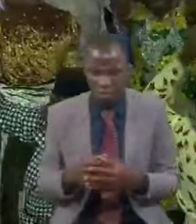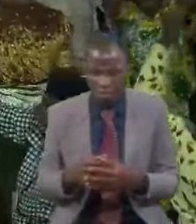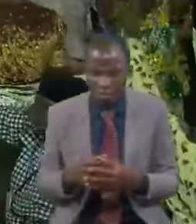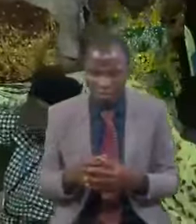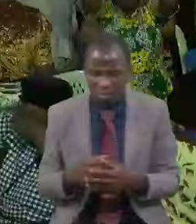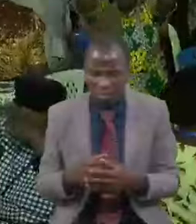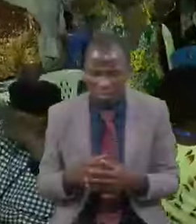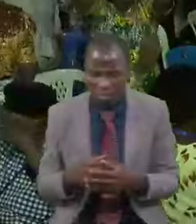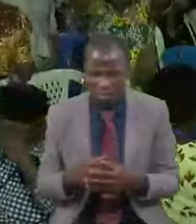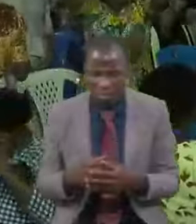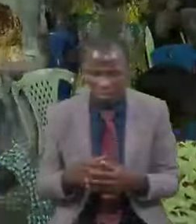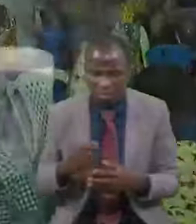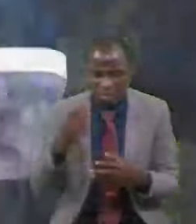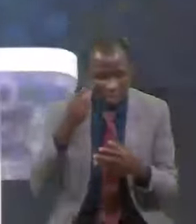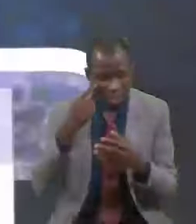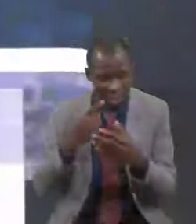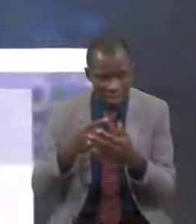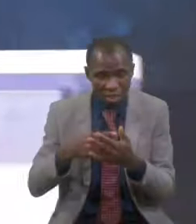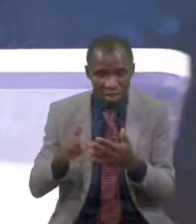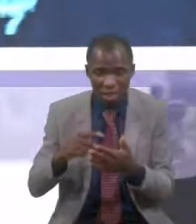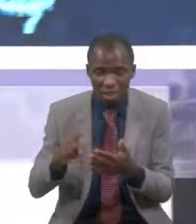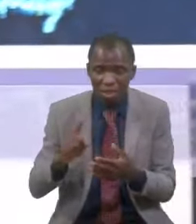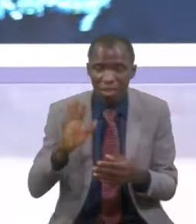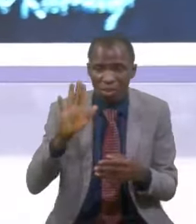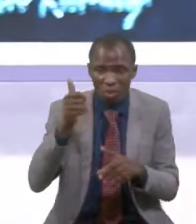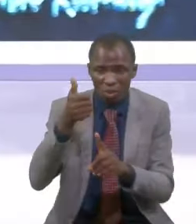Check up yourself, you'll find the